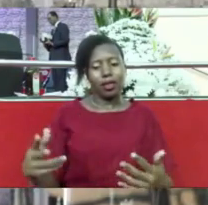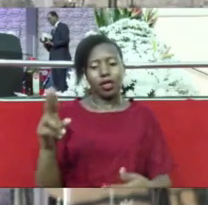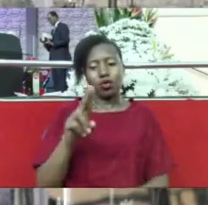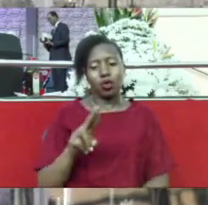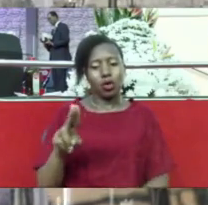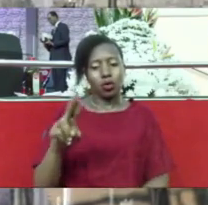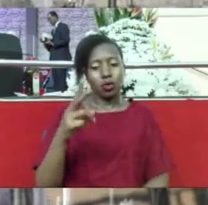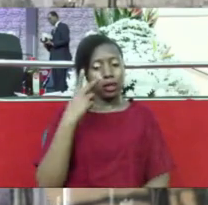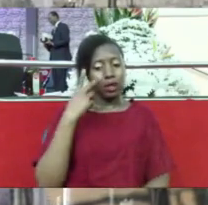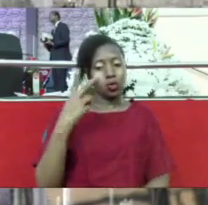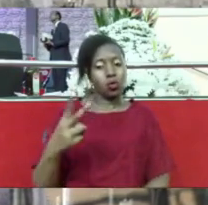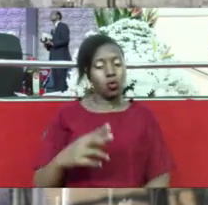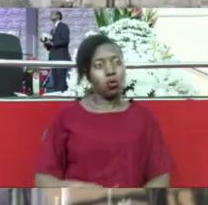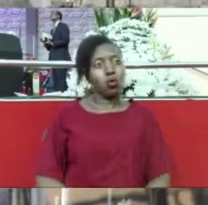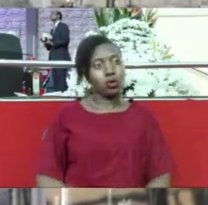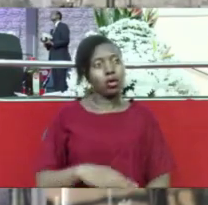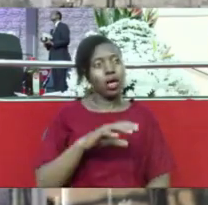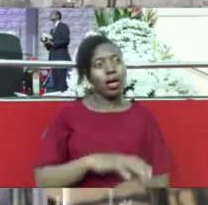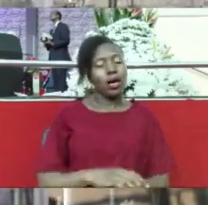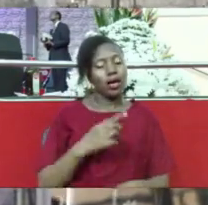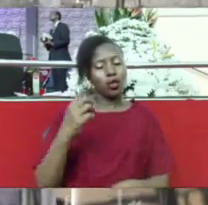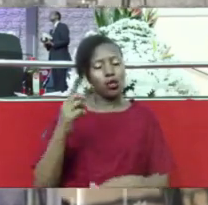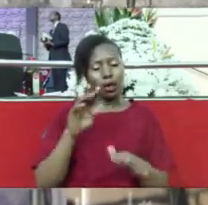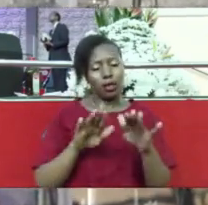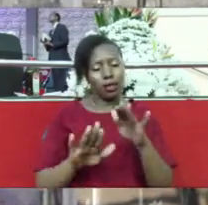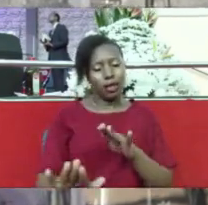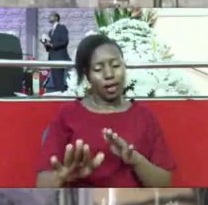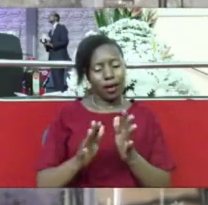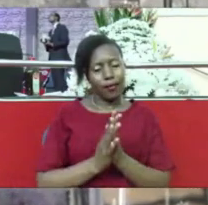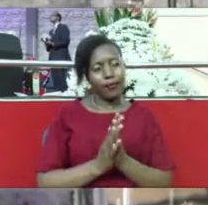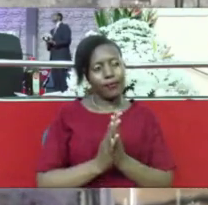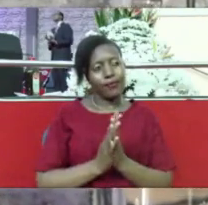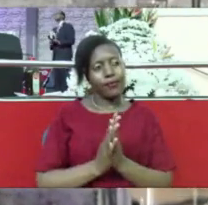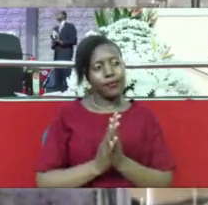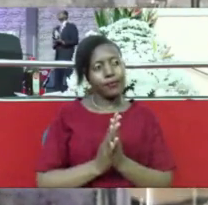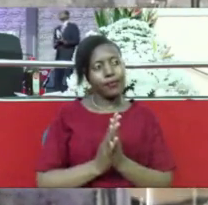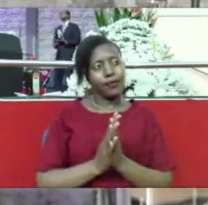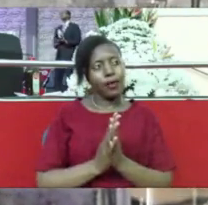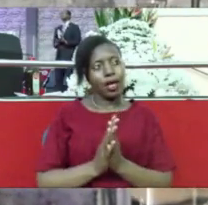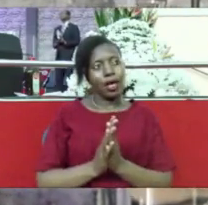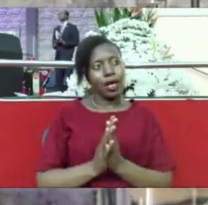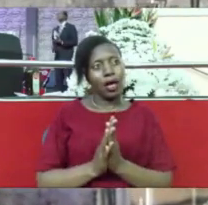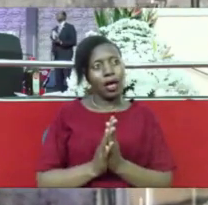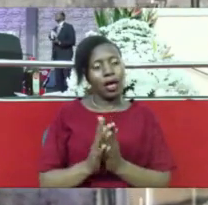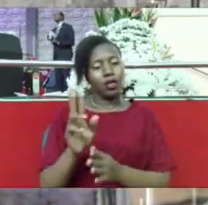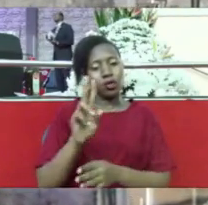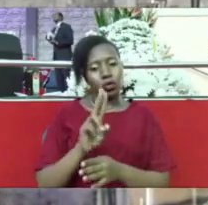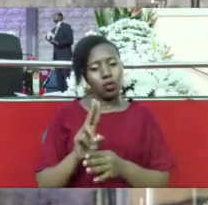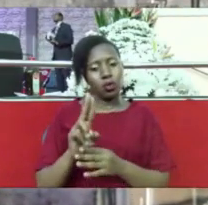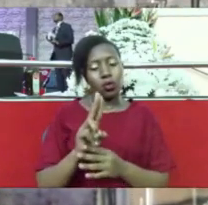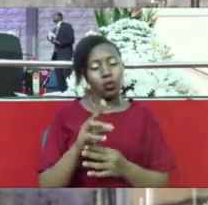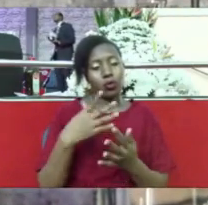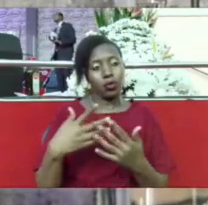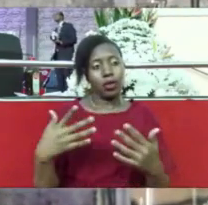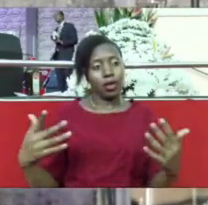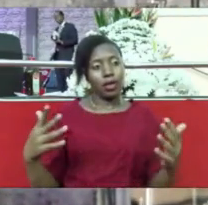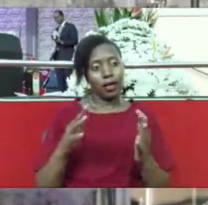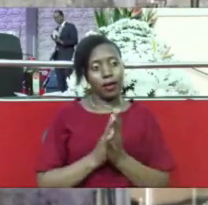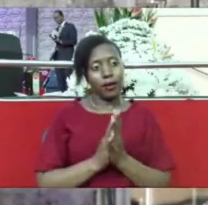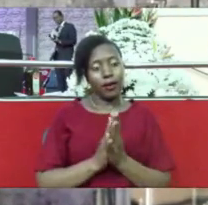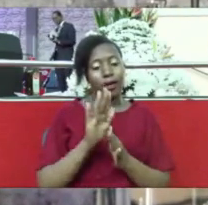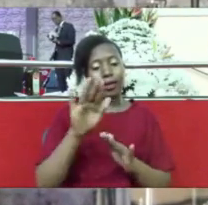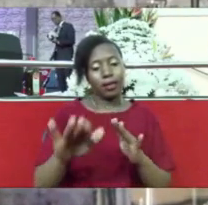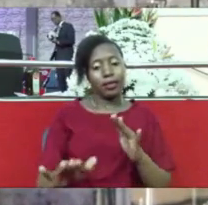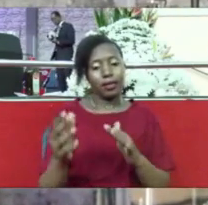gani unapotazamia. Take one step. Chukua sehemu moja. Towards that gadget. Kusongea kile kichombo. And it is a step of faith. Na